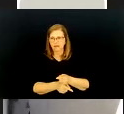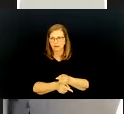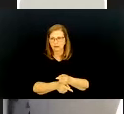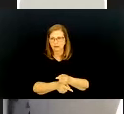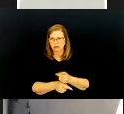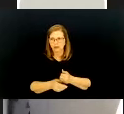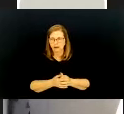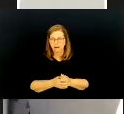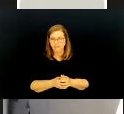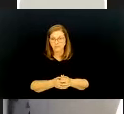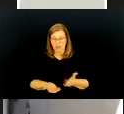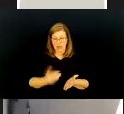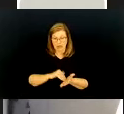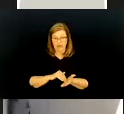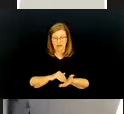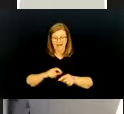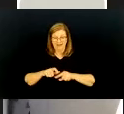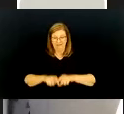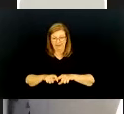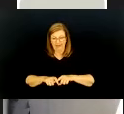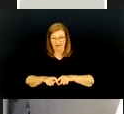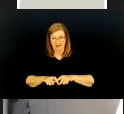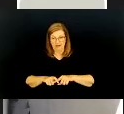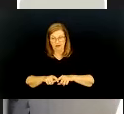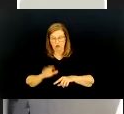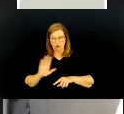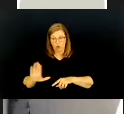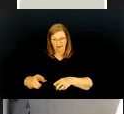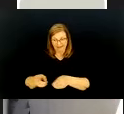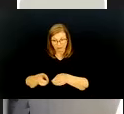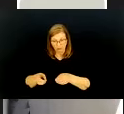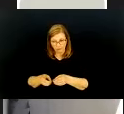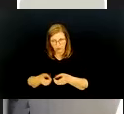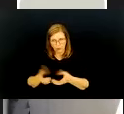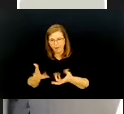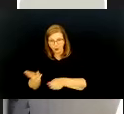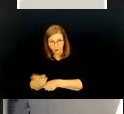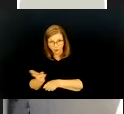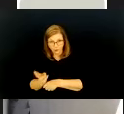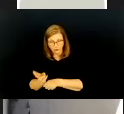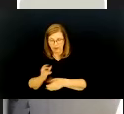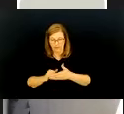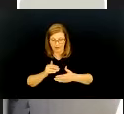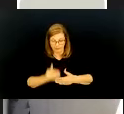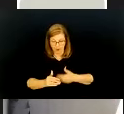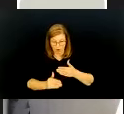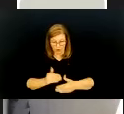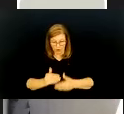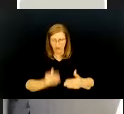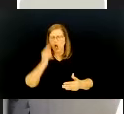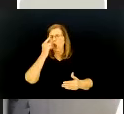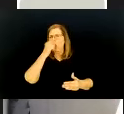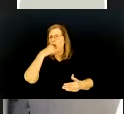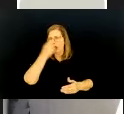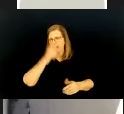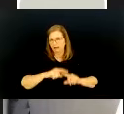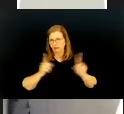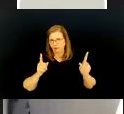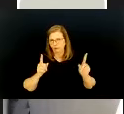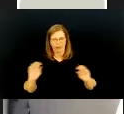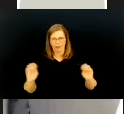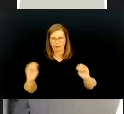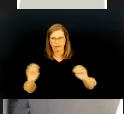you know, again, depending on what your district is using, that progress may look a little different. So there's nothing called,